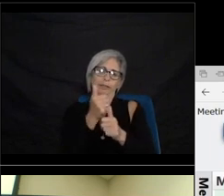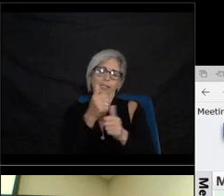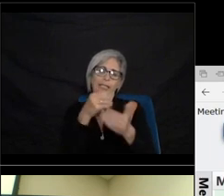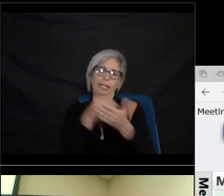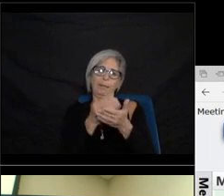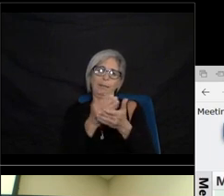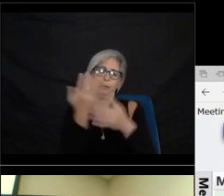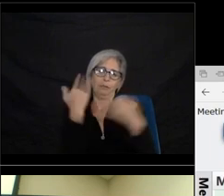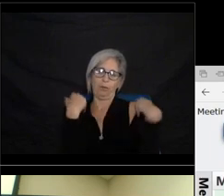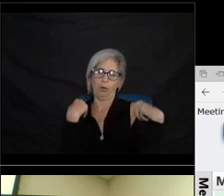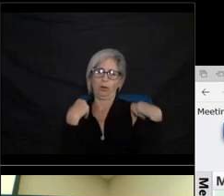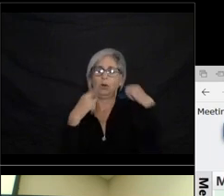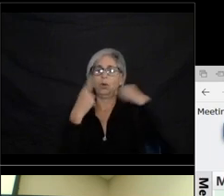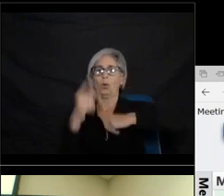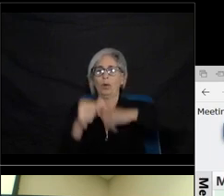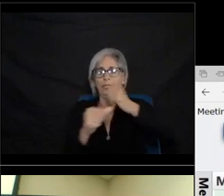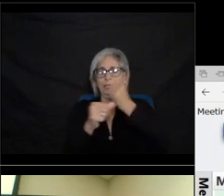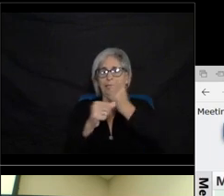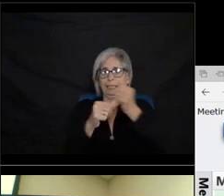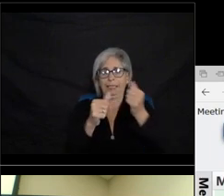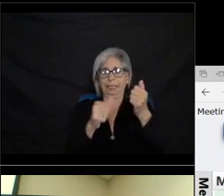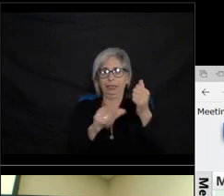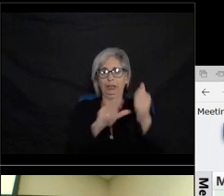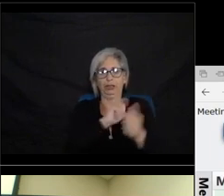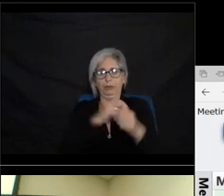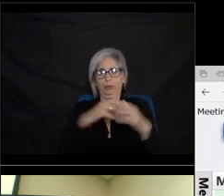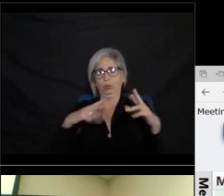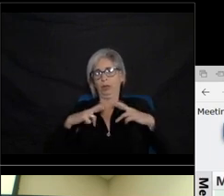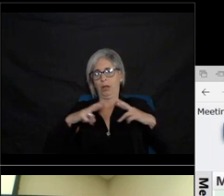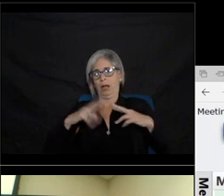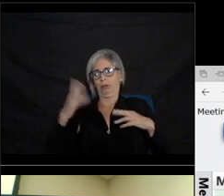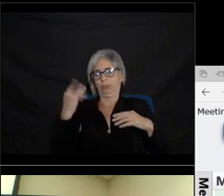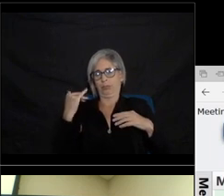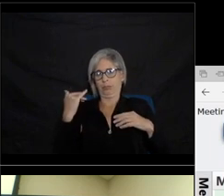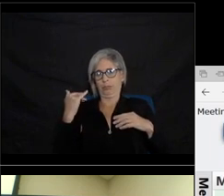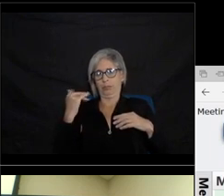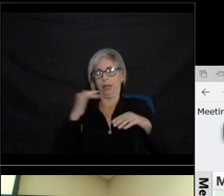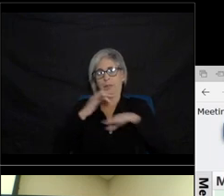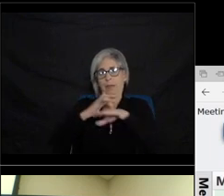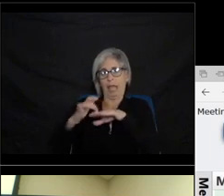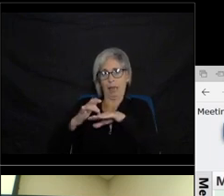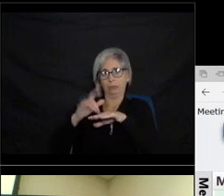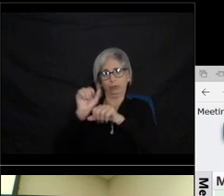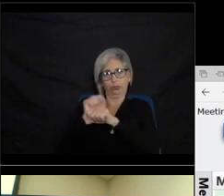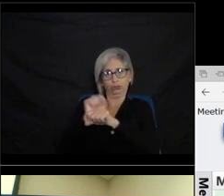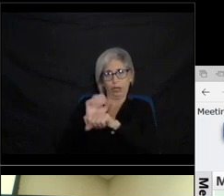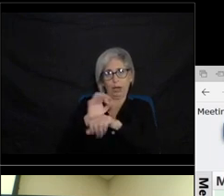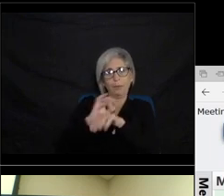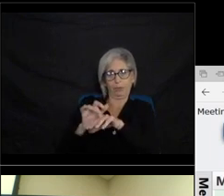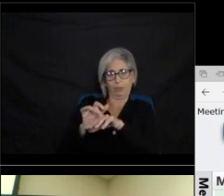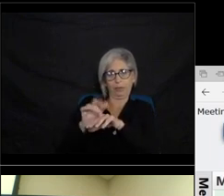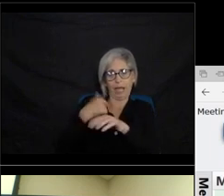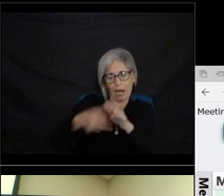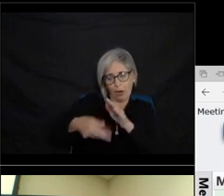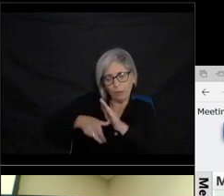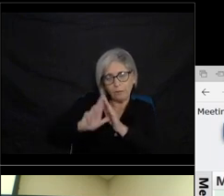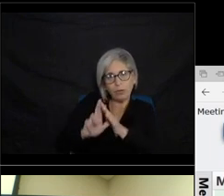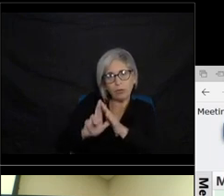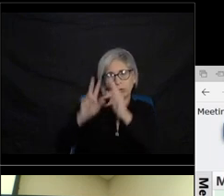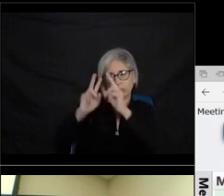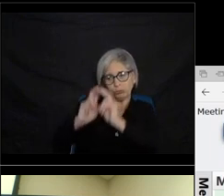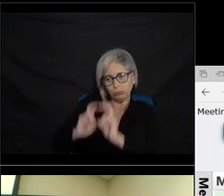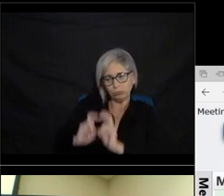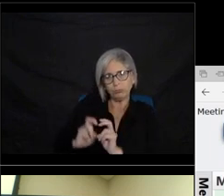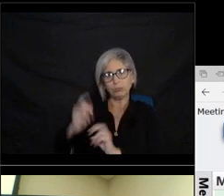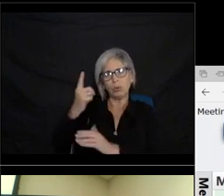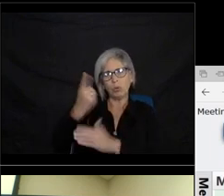before. We had one of our assistant chiefs retire a while back, and that position had been vacant. I did a review and an assessment of what